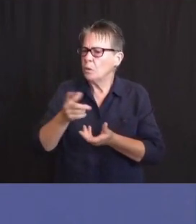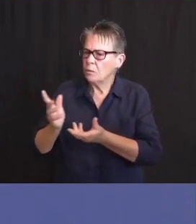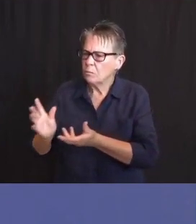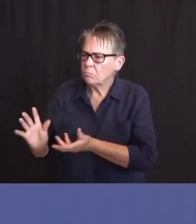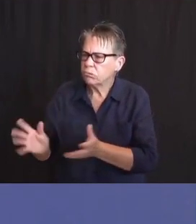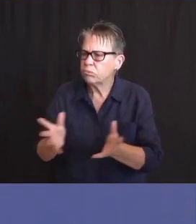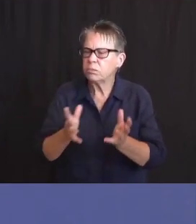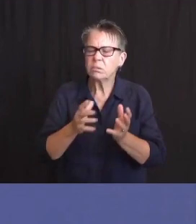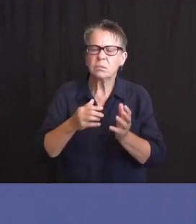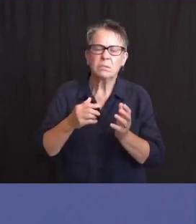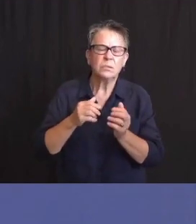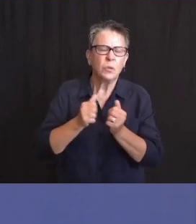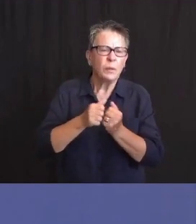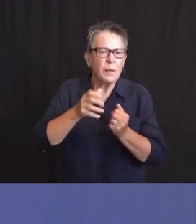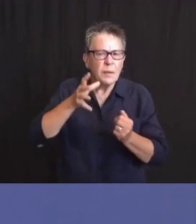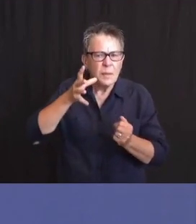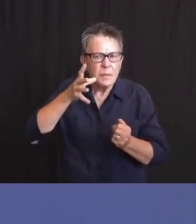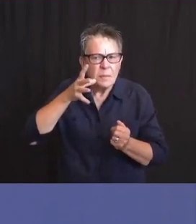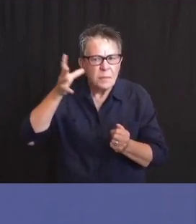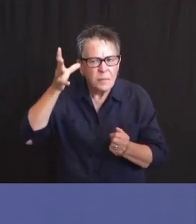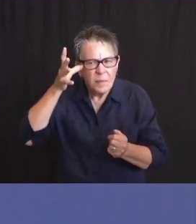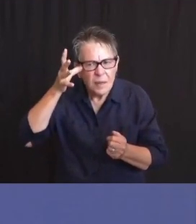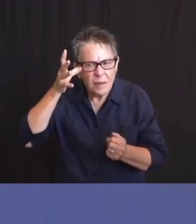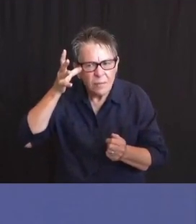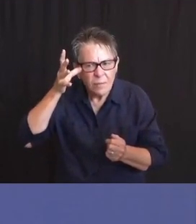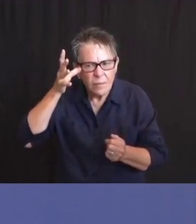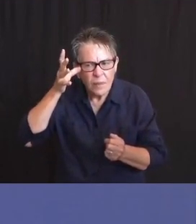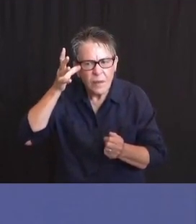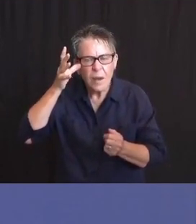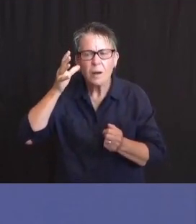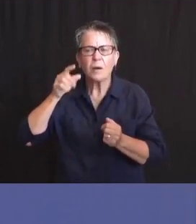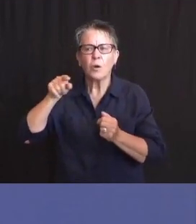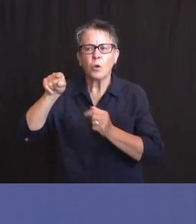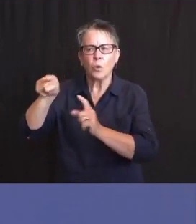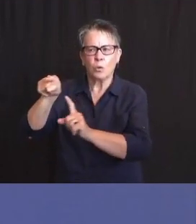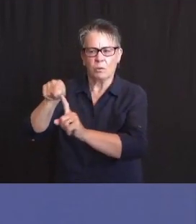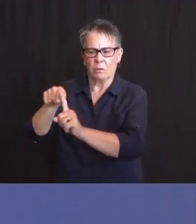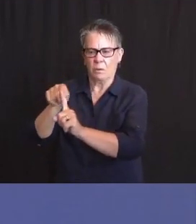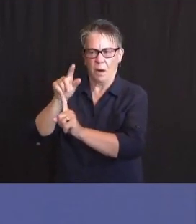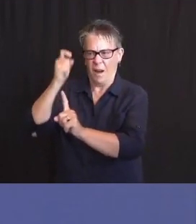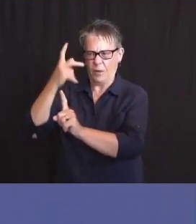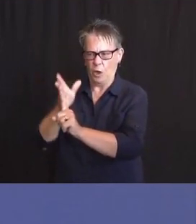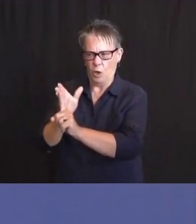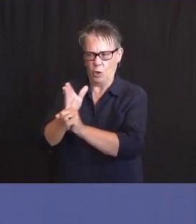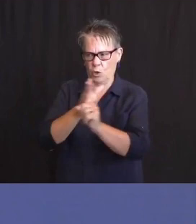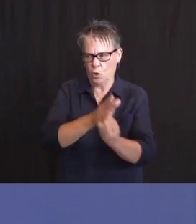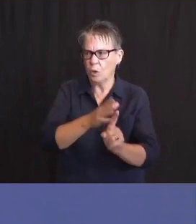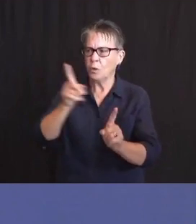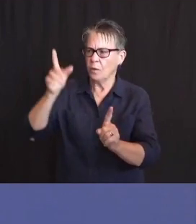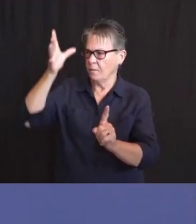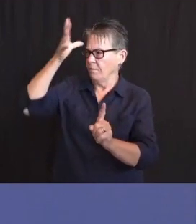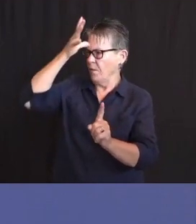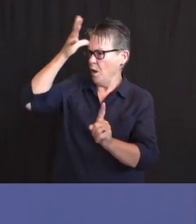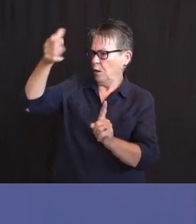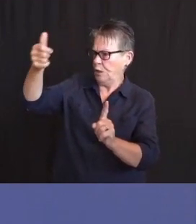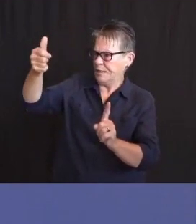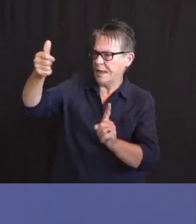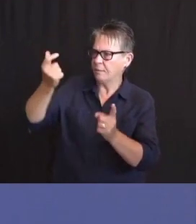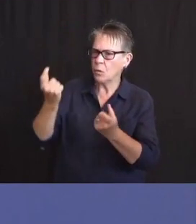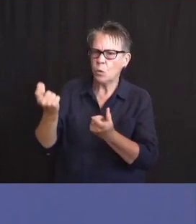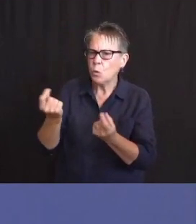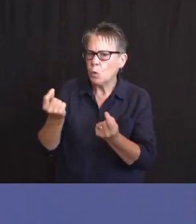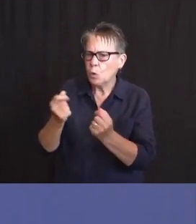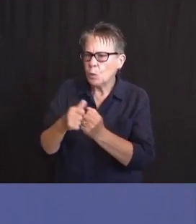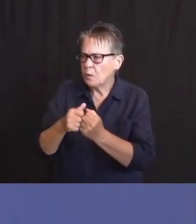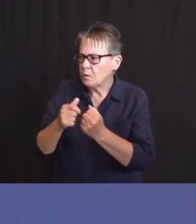say to that parent, not as the Governor, but as the father of 4 children? That would be a conversation I could have with myself, because I am a